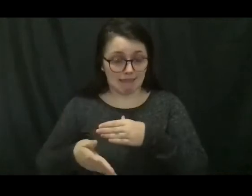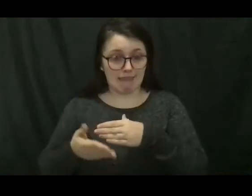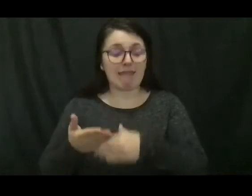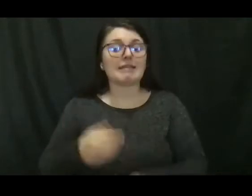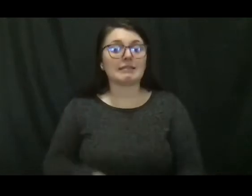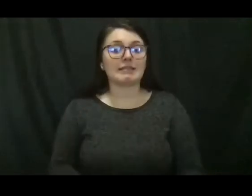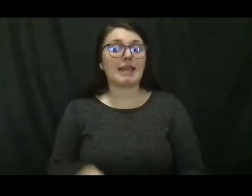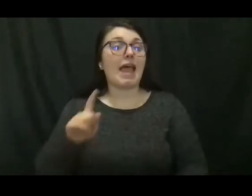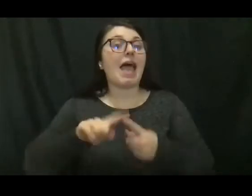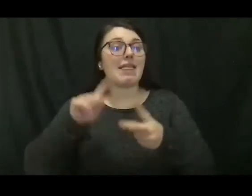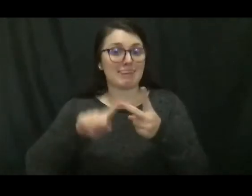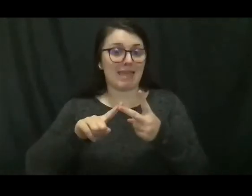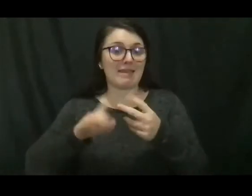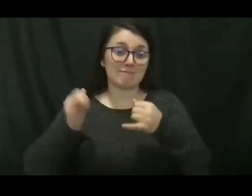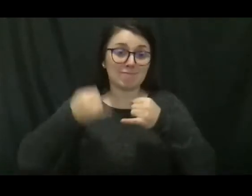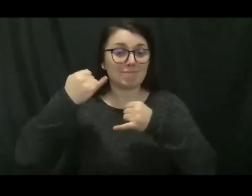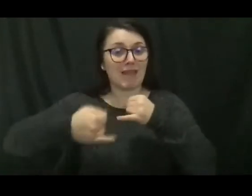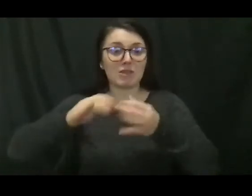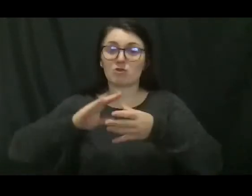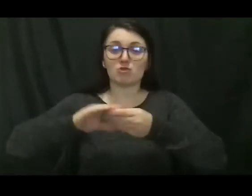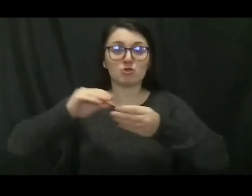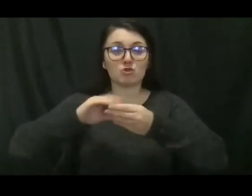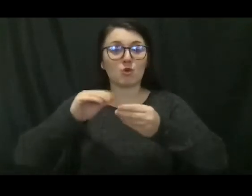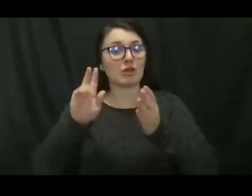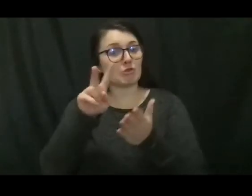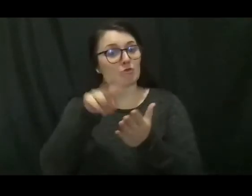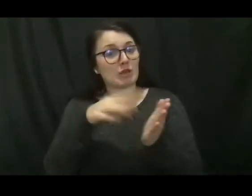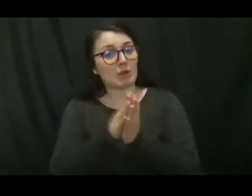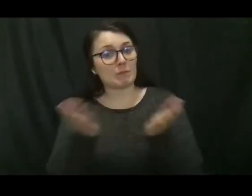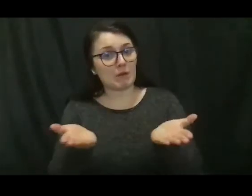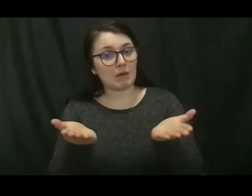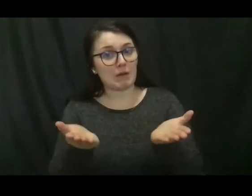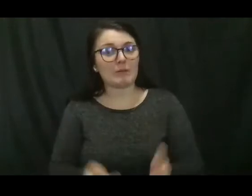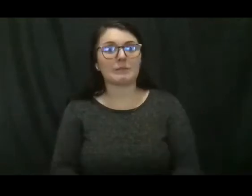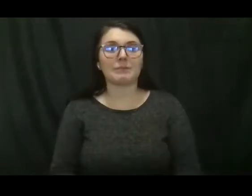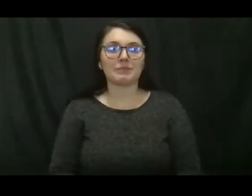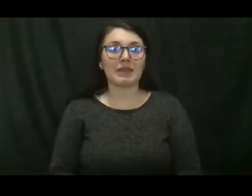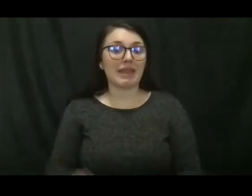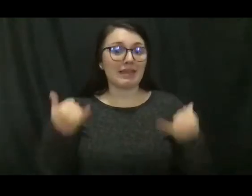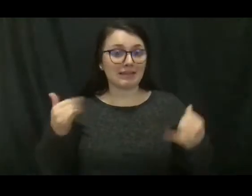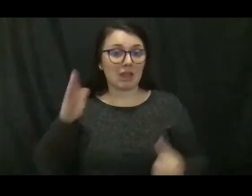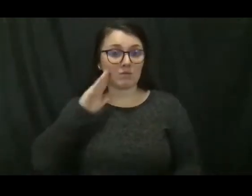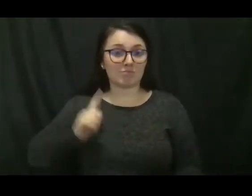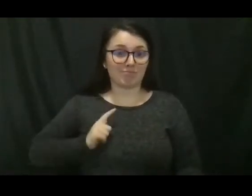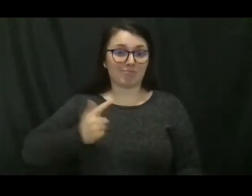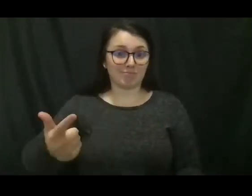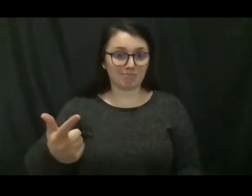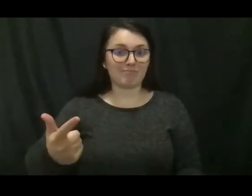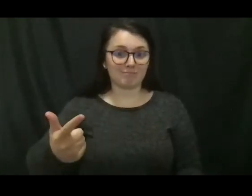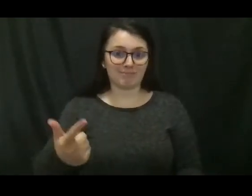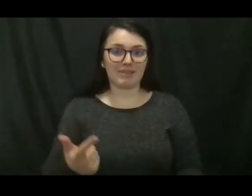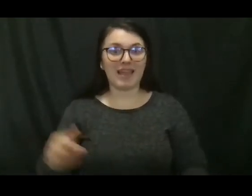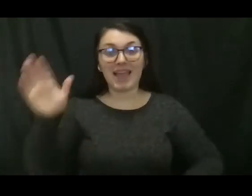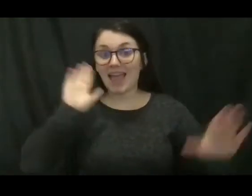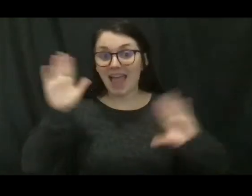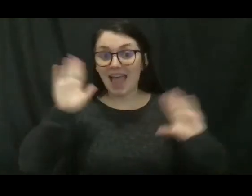our story time. So I'm gonna let Miss Emily and EcoChick take it over. Okay. Hey